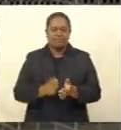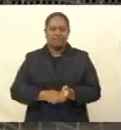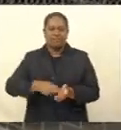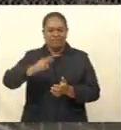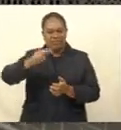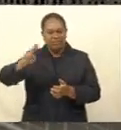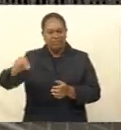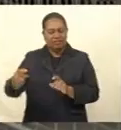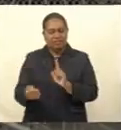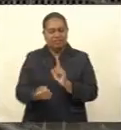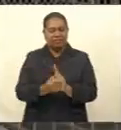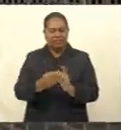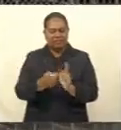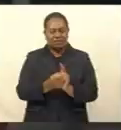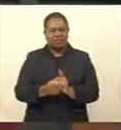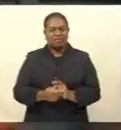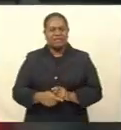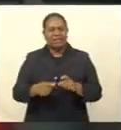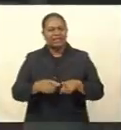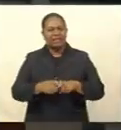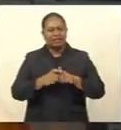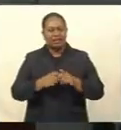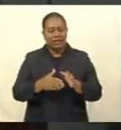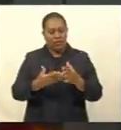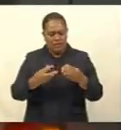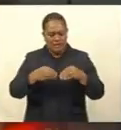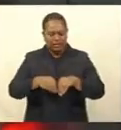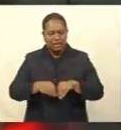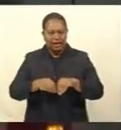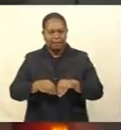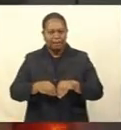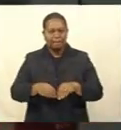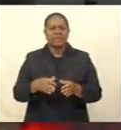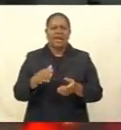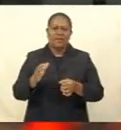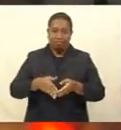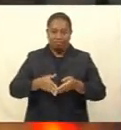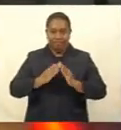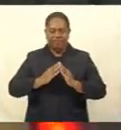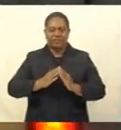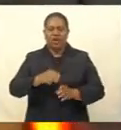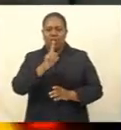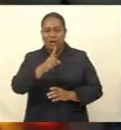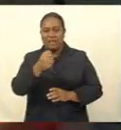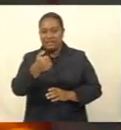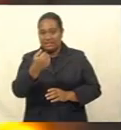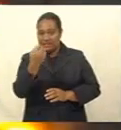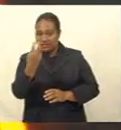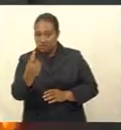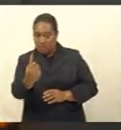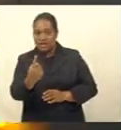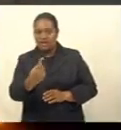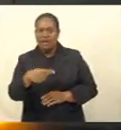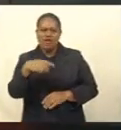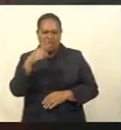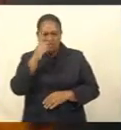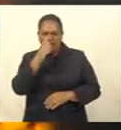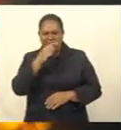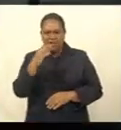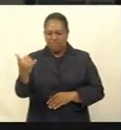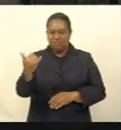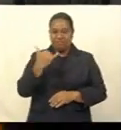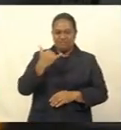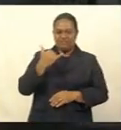facing. The Health Ministry has also set up a free SMS platform, 161, for Fijians to apply for